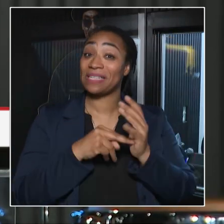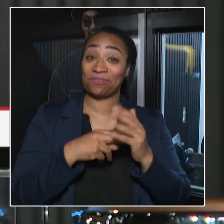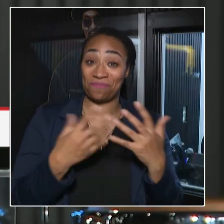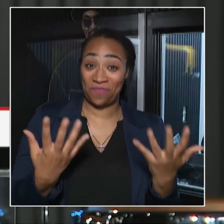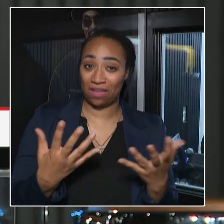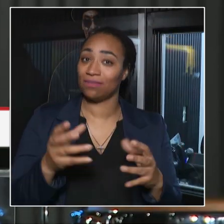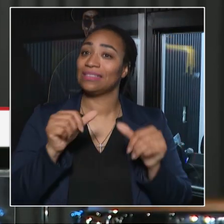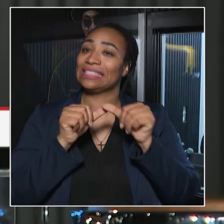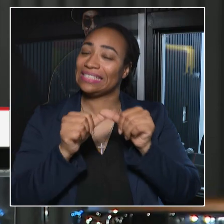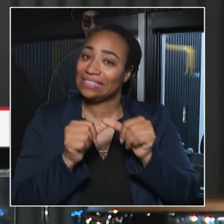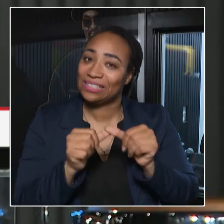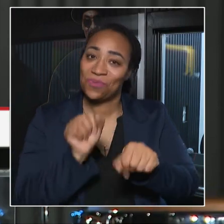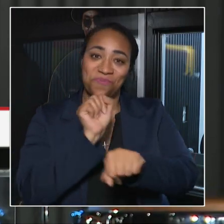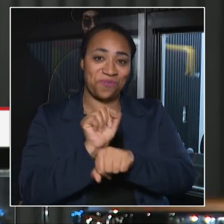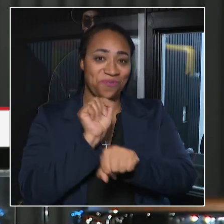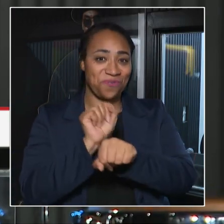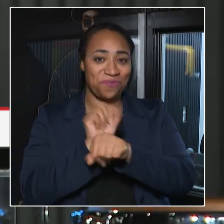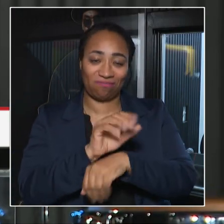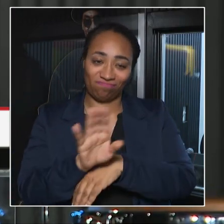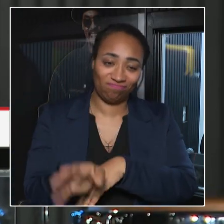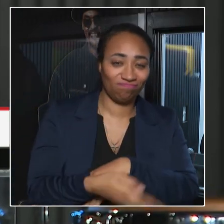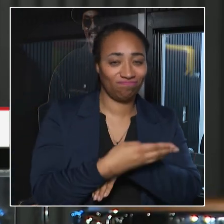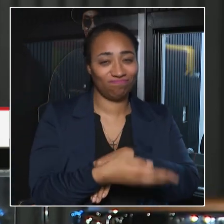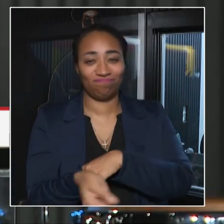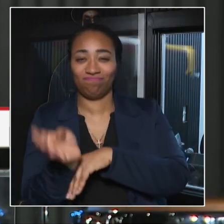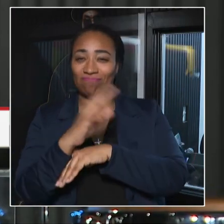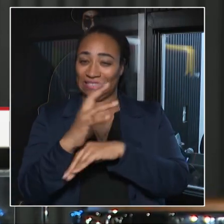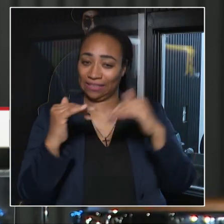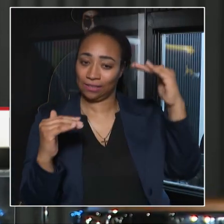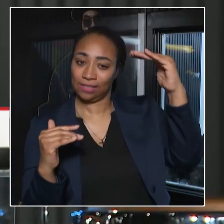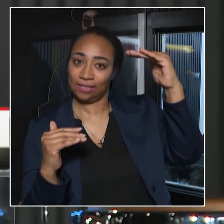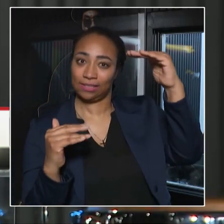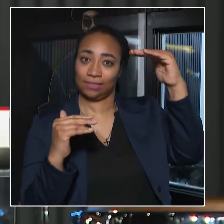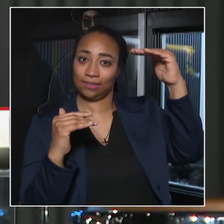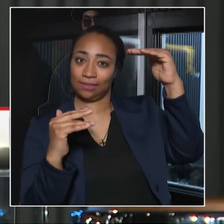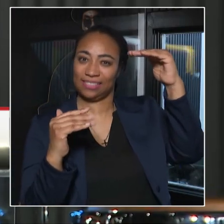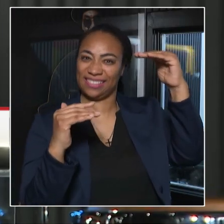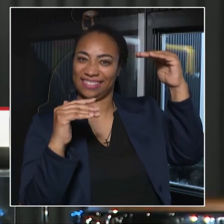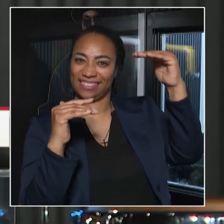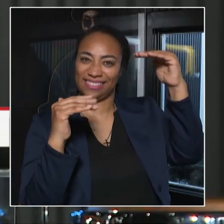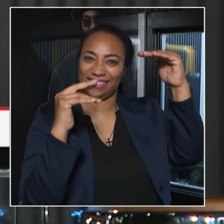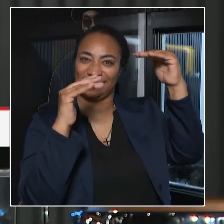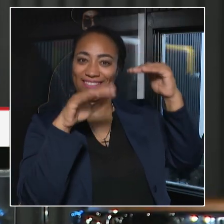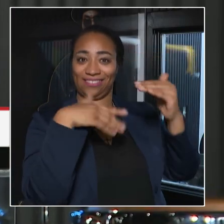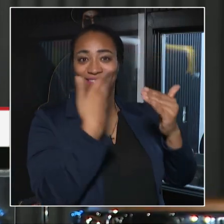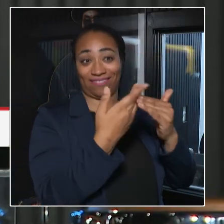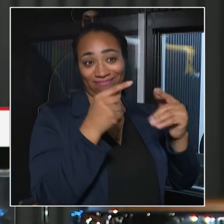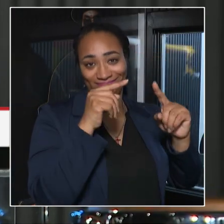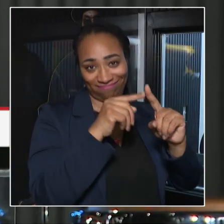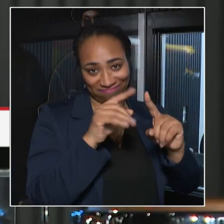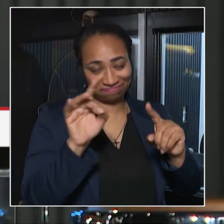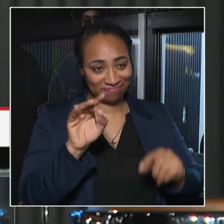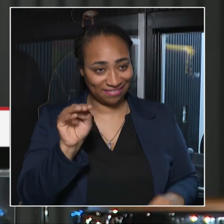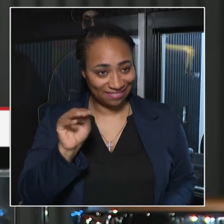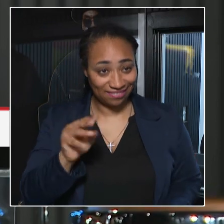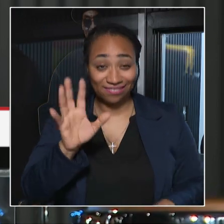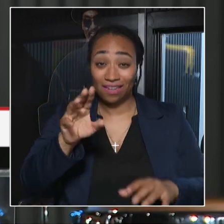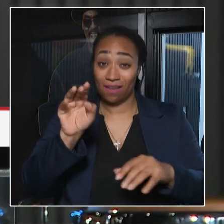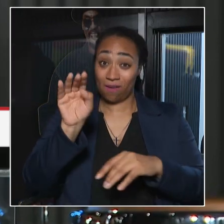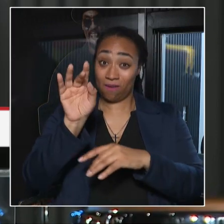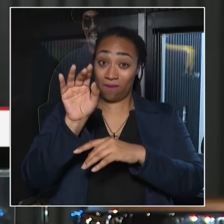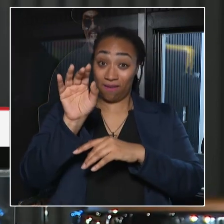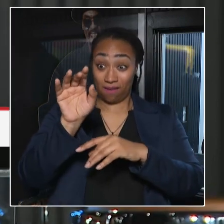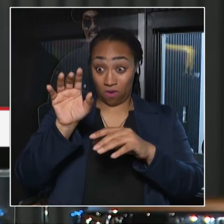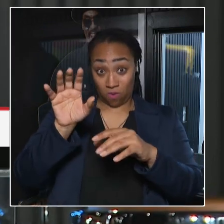when Go-Go turns 50 next year, we have to have the biggest party and the biggest celebration that we've ever seen. We want